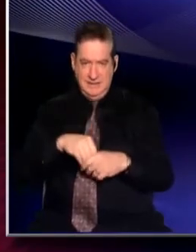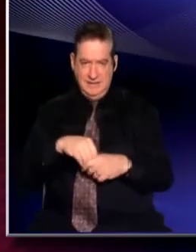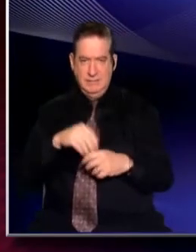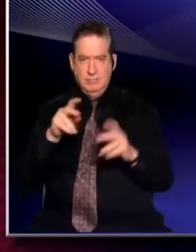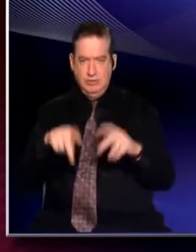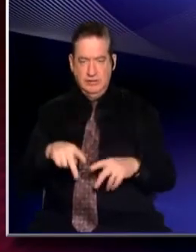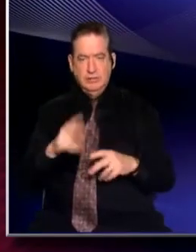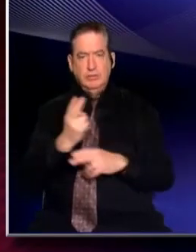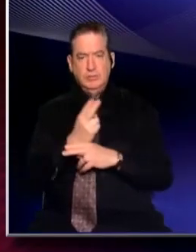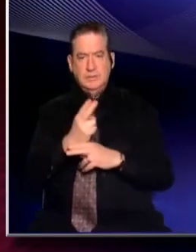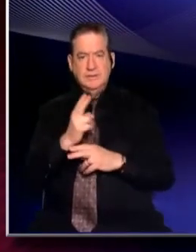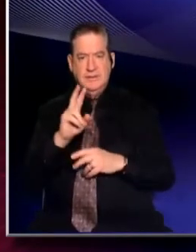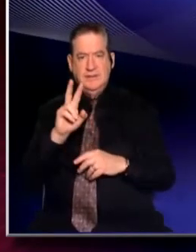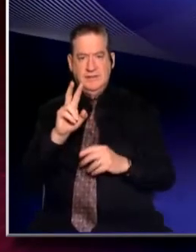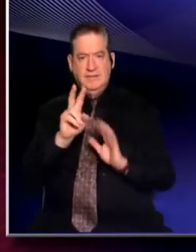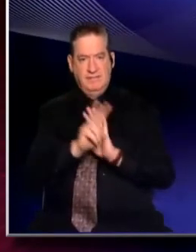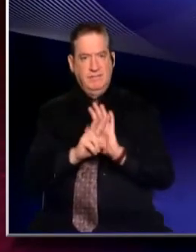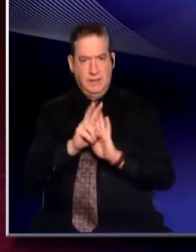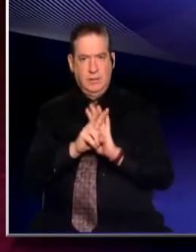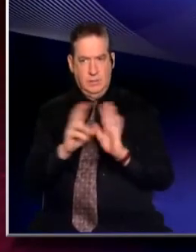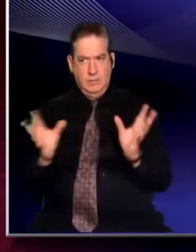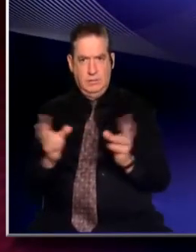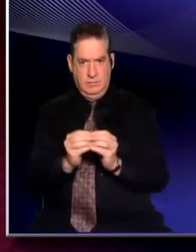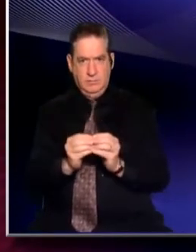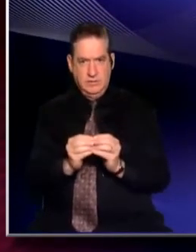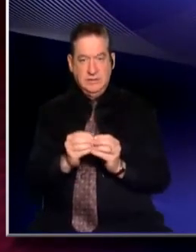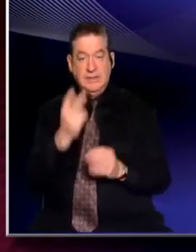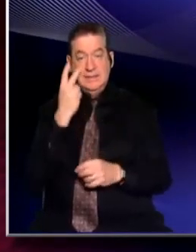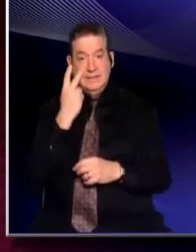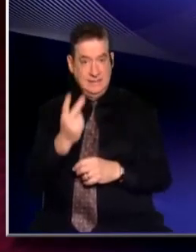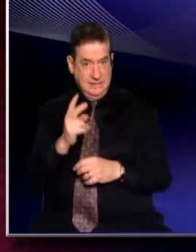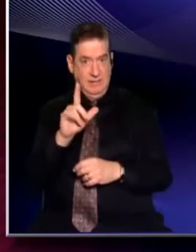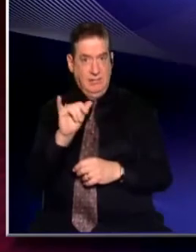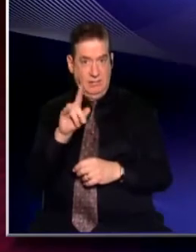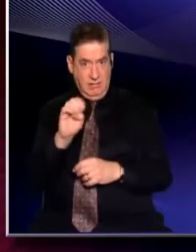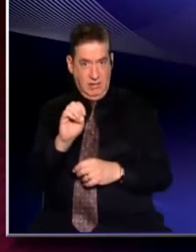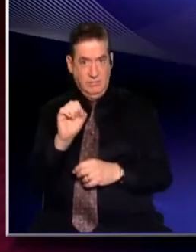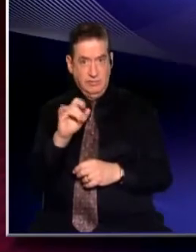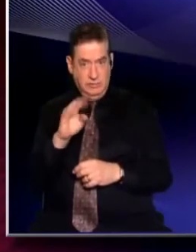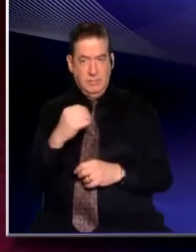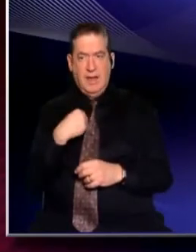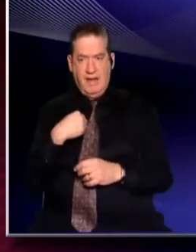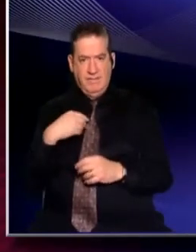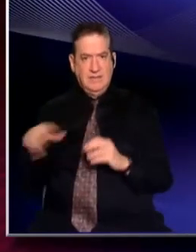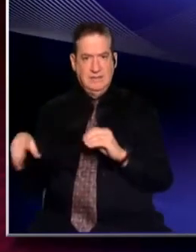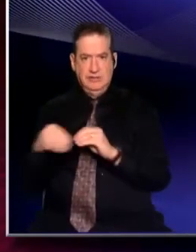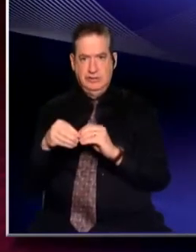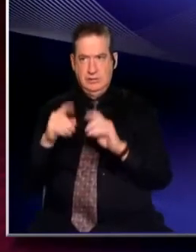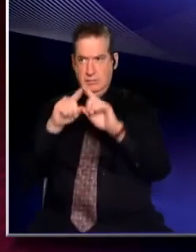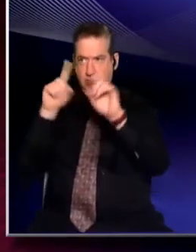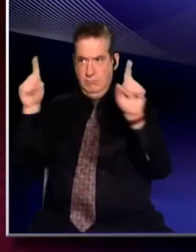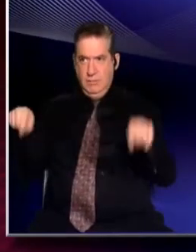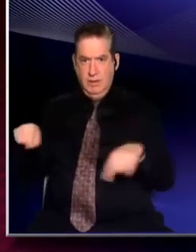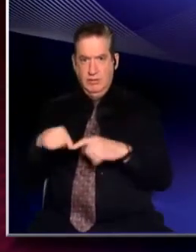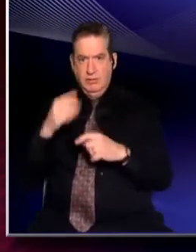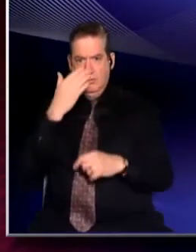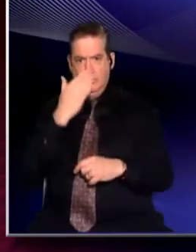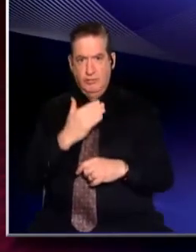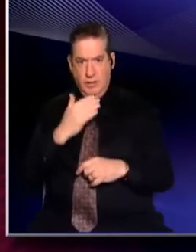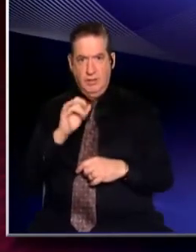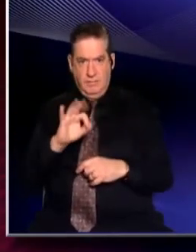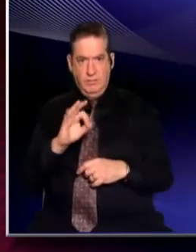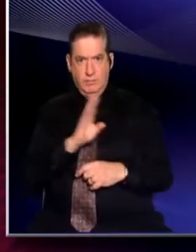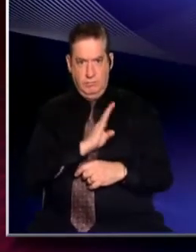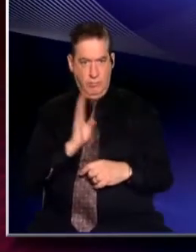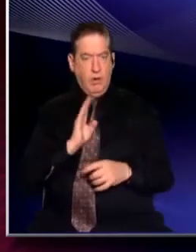video conference, and they would see the live stream. We'd have an additional monitor in front of the board